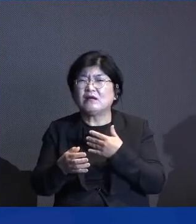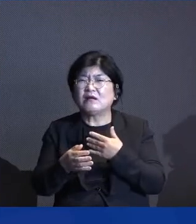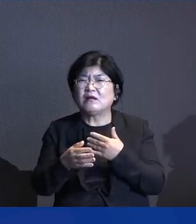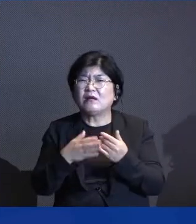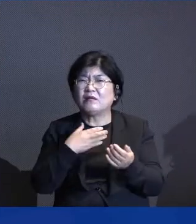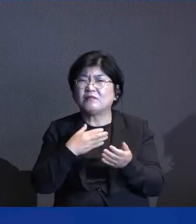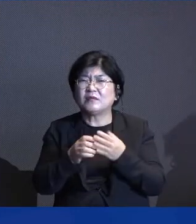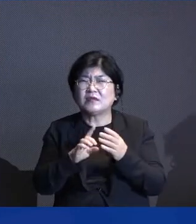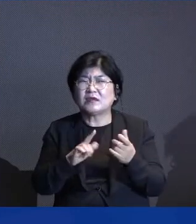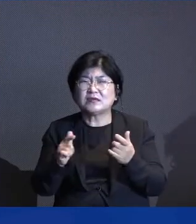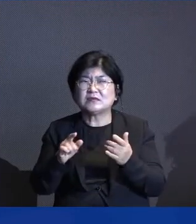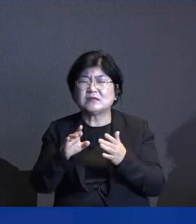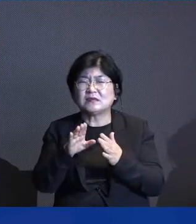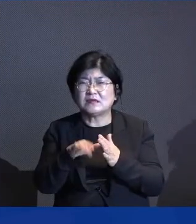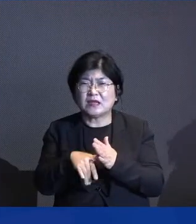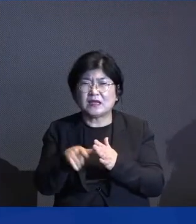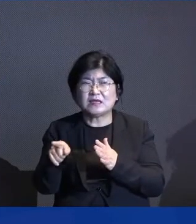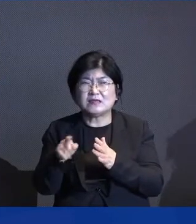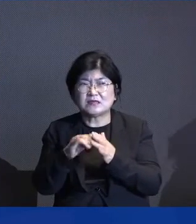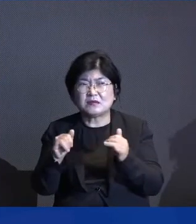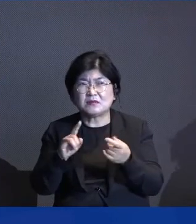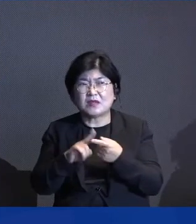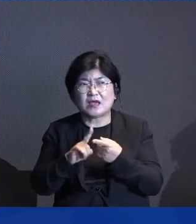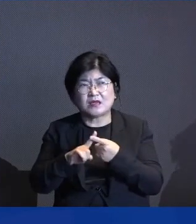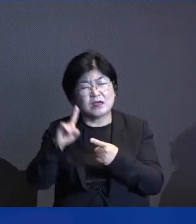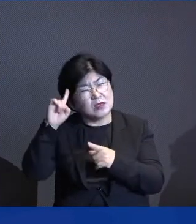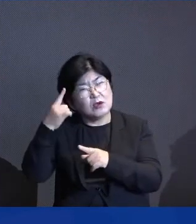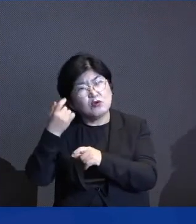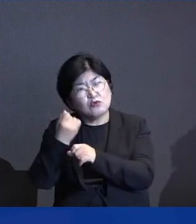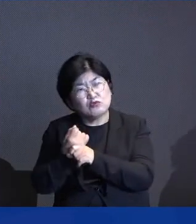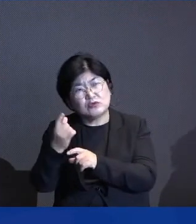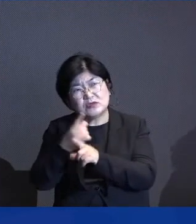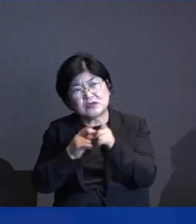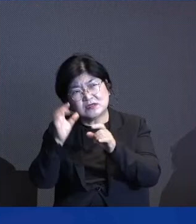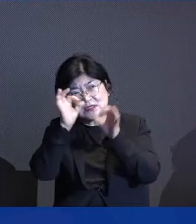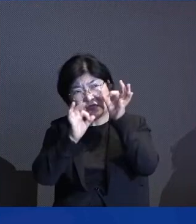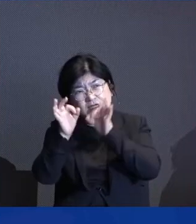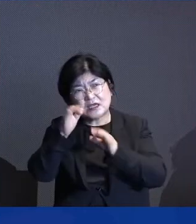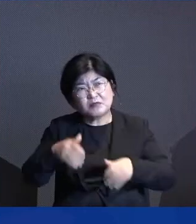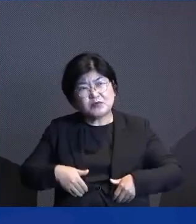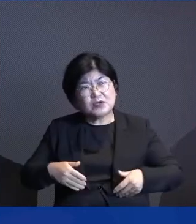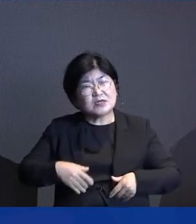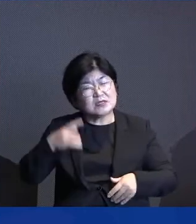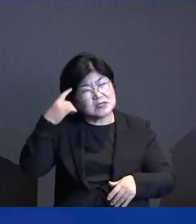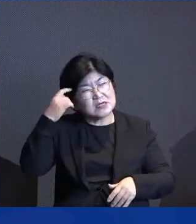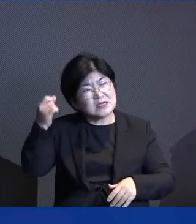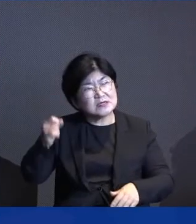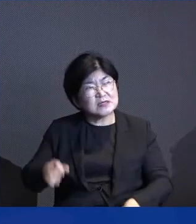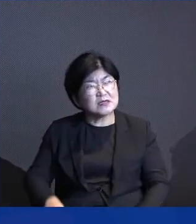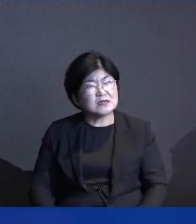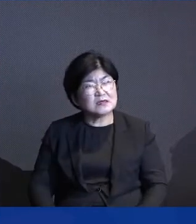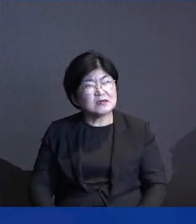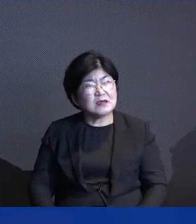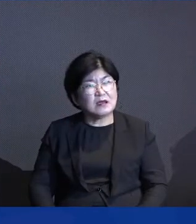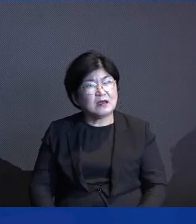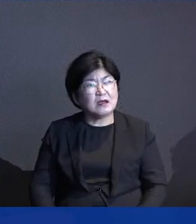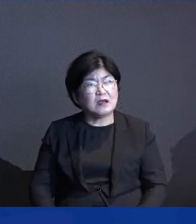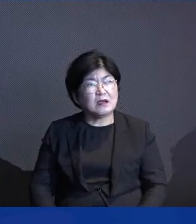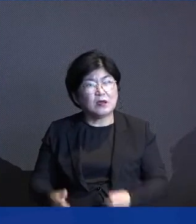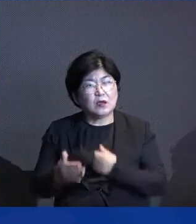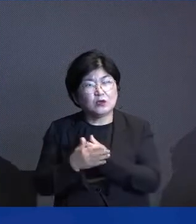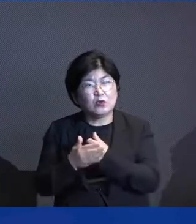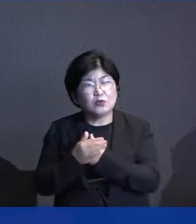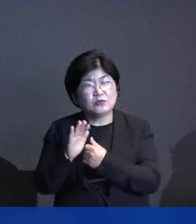the studies relevant to that. Thank you for the very helpful answers to the